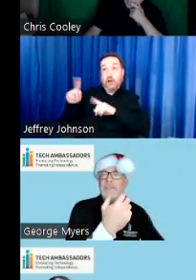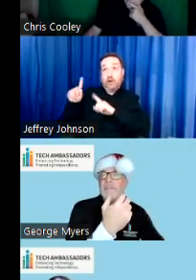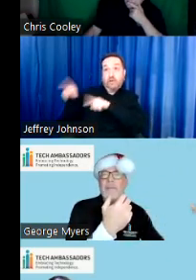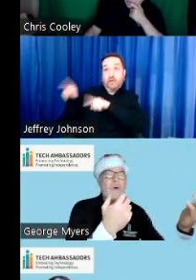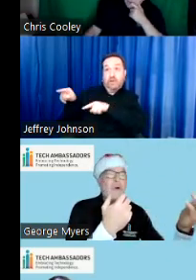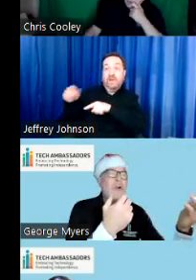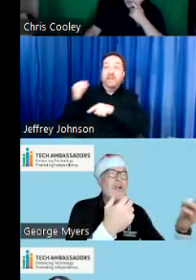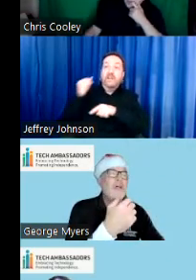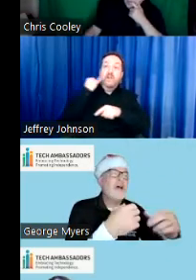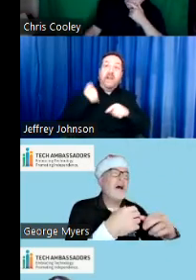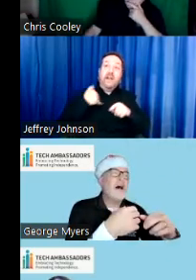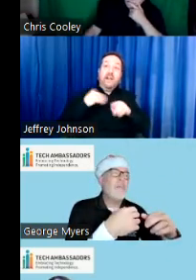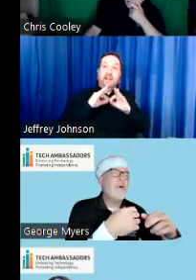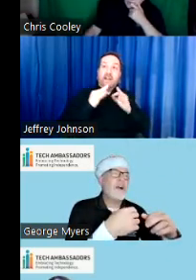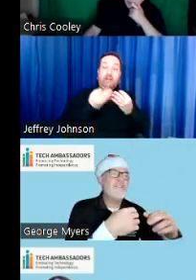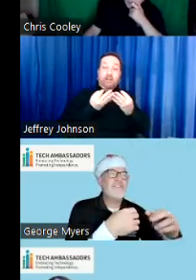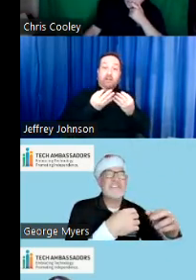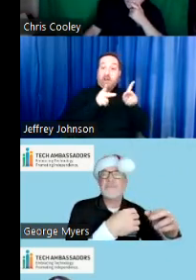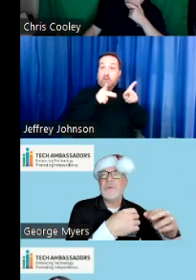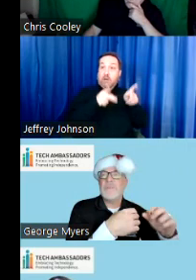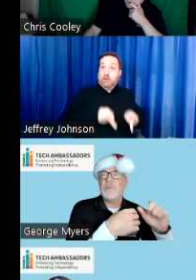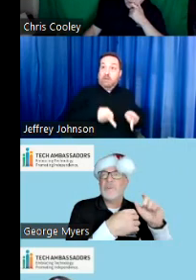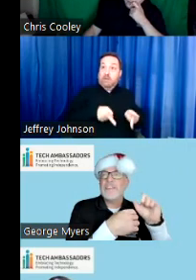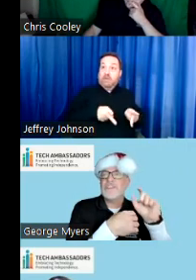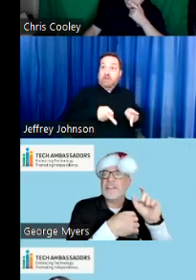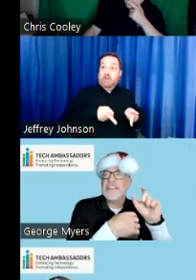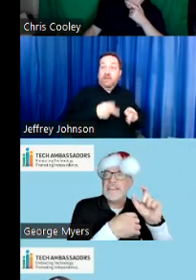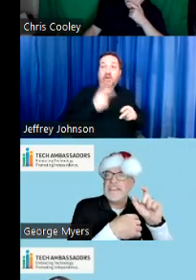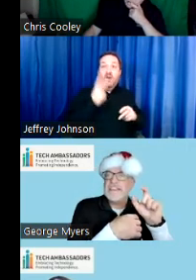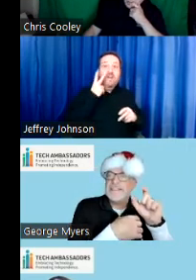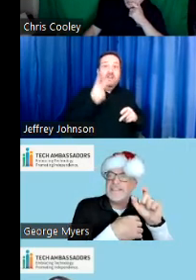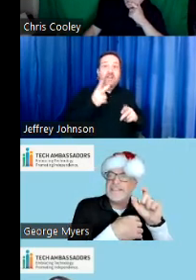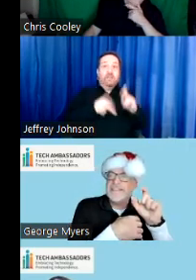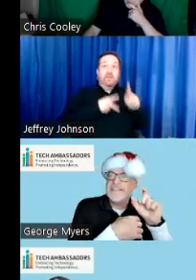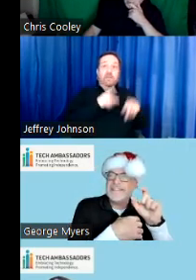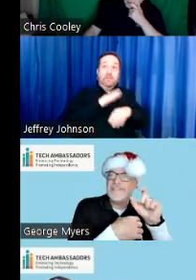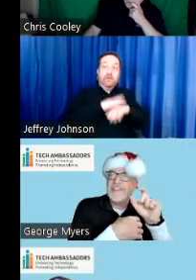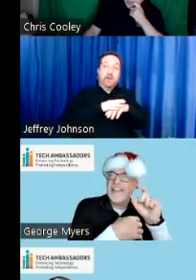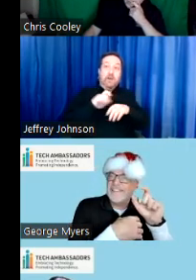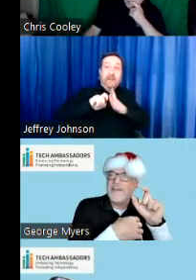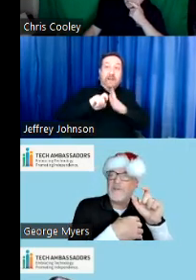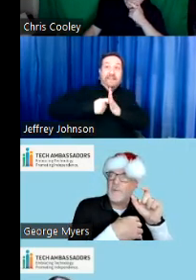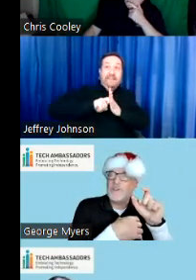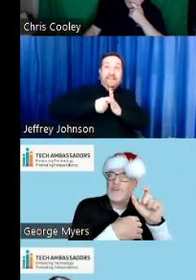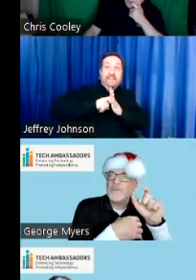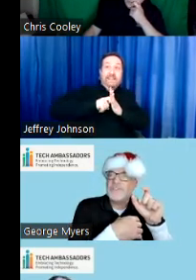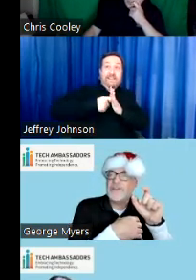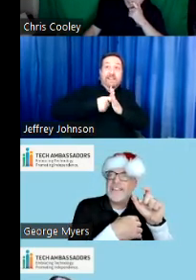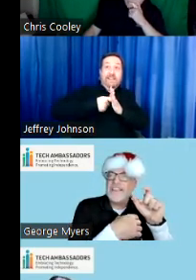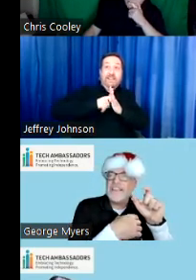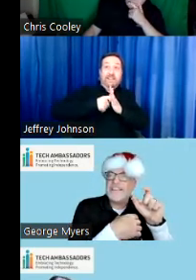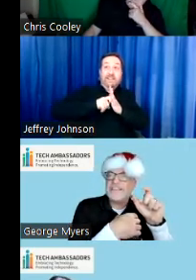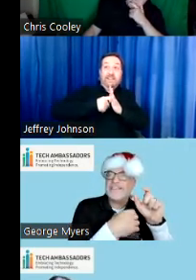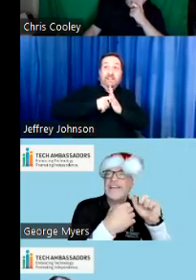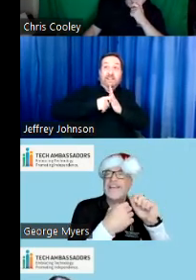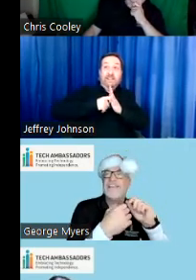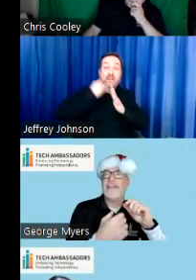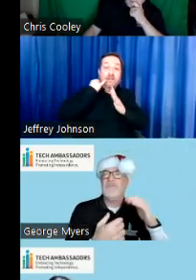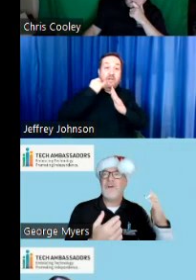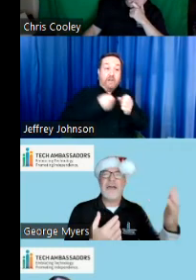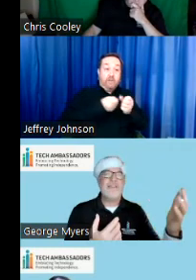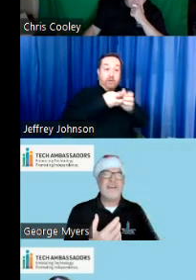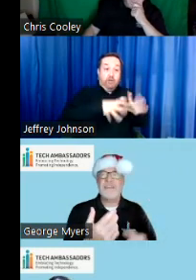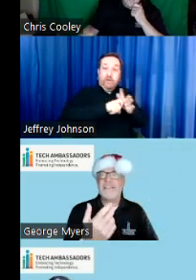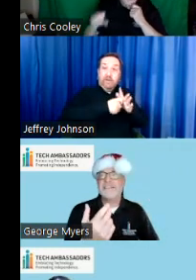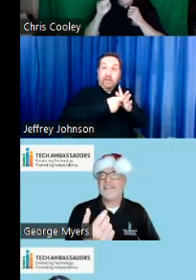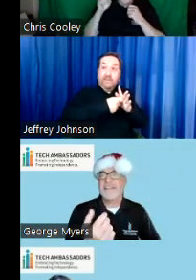on a family member, or I've even seen people put these on keys. So in case they ever would lose their keys, they